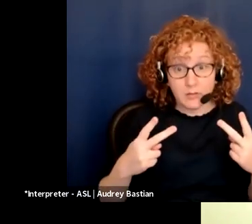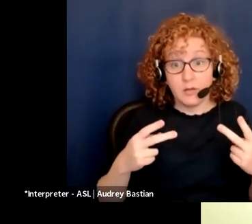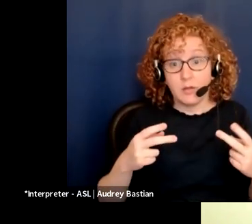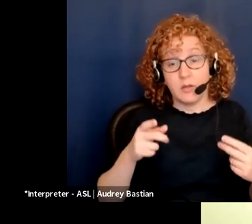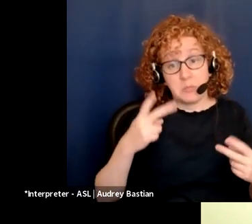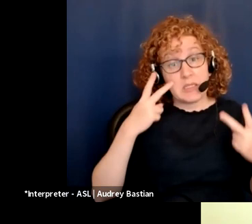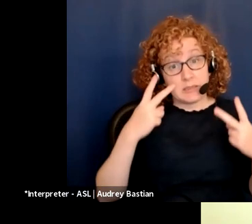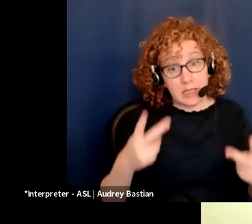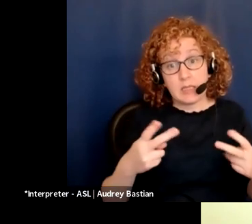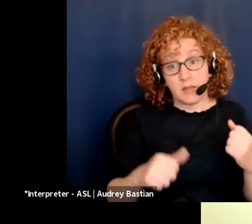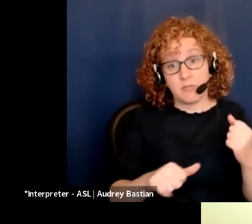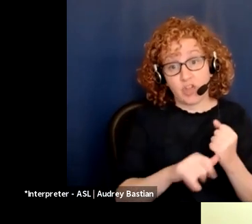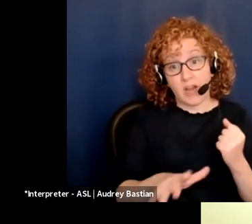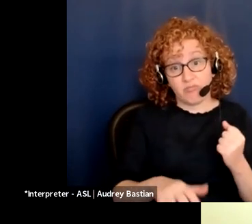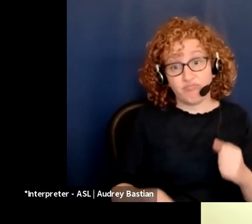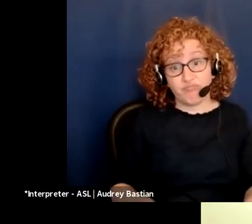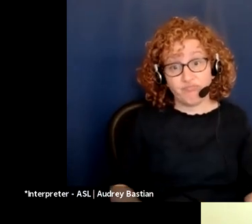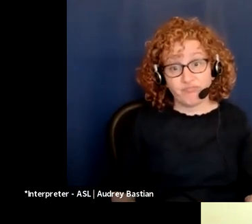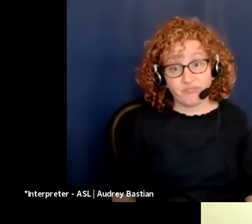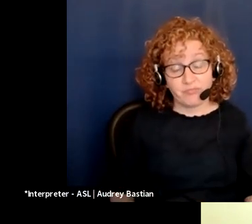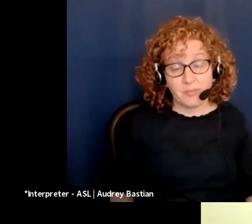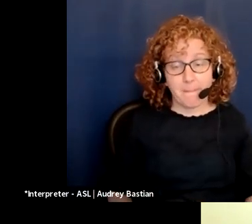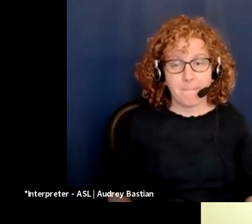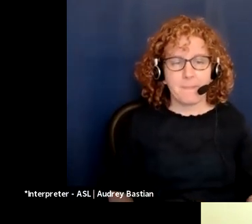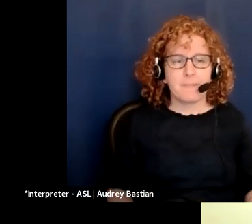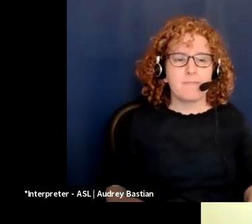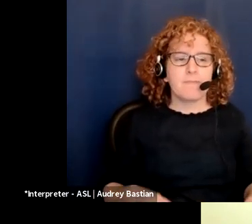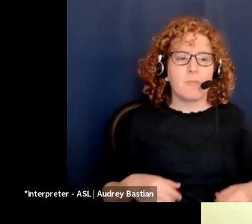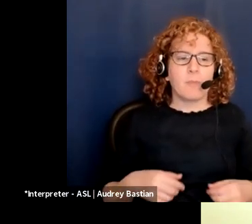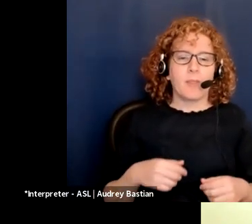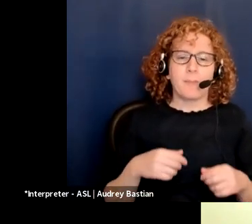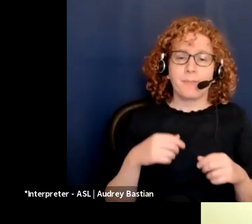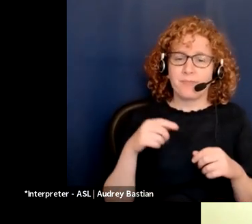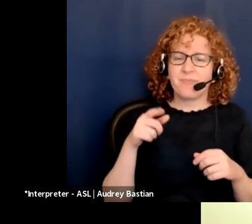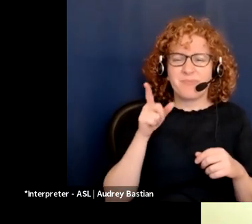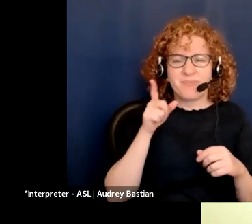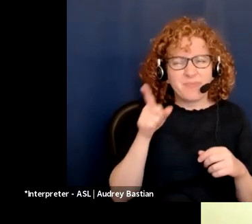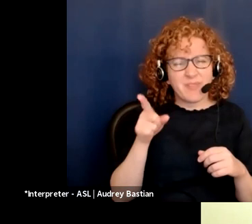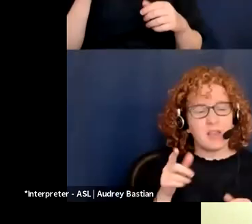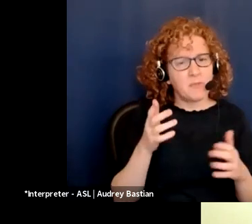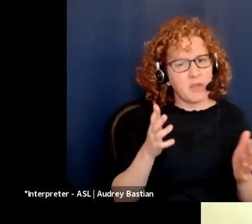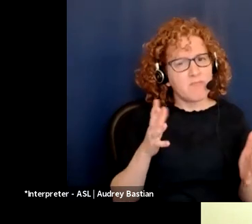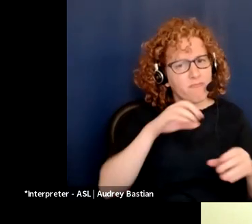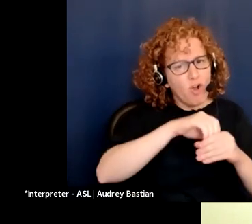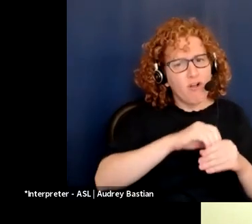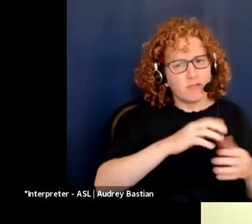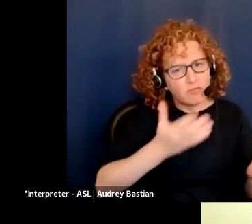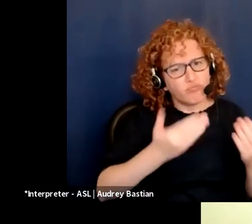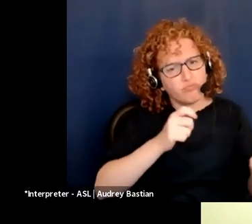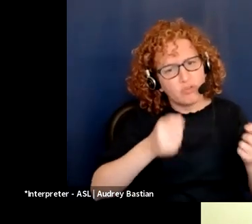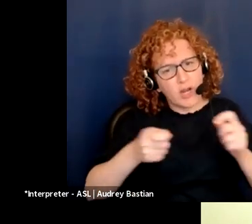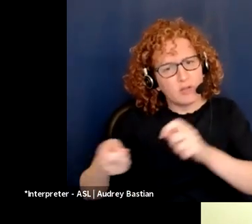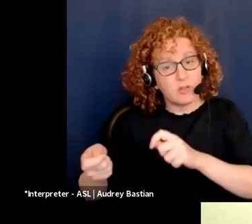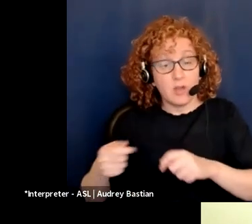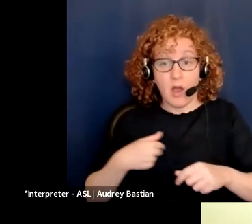he's seen some shit, and he has been part of changing a lot of it. And like, I refer to